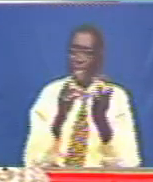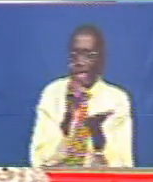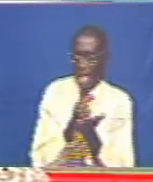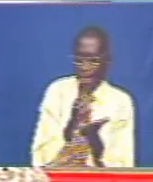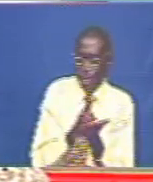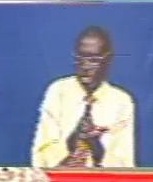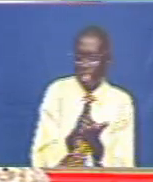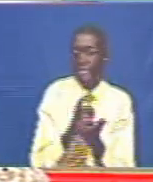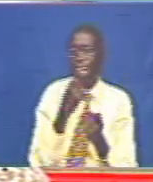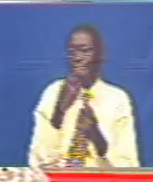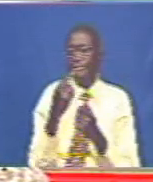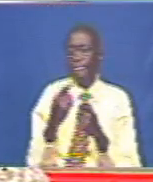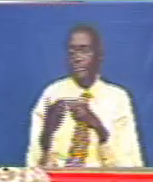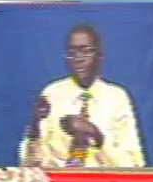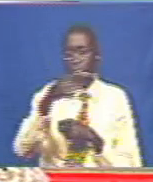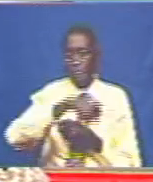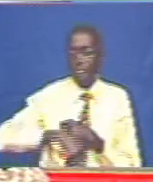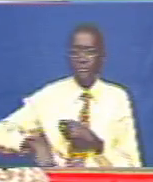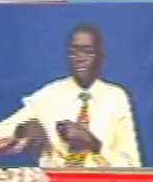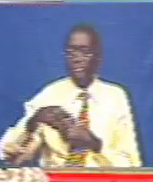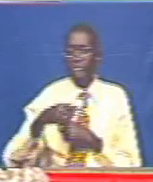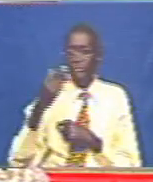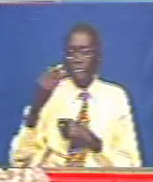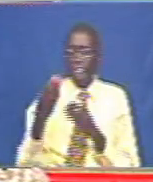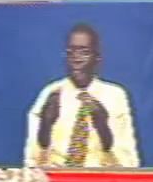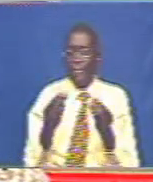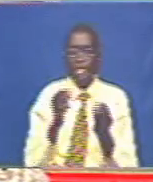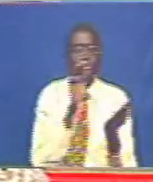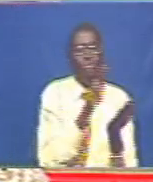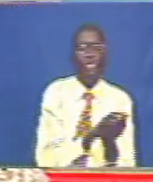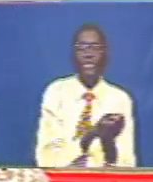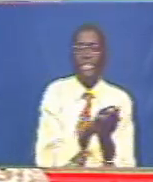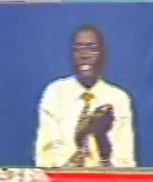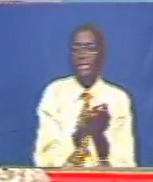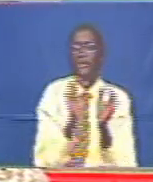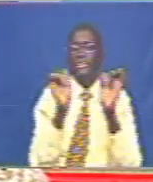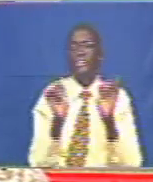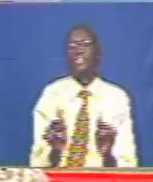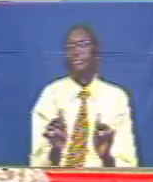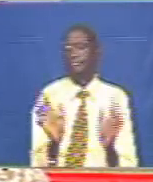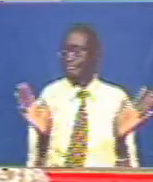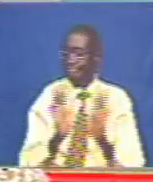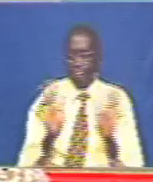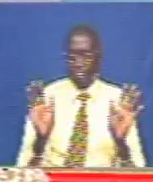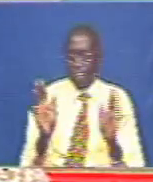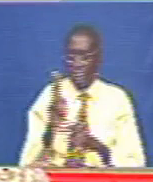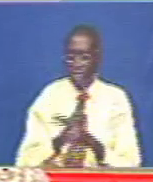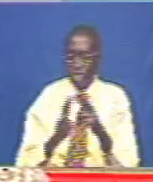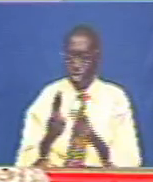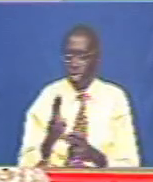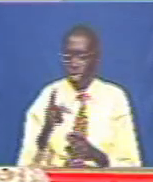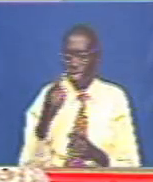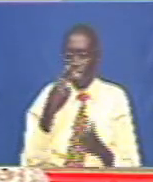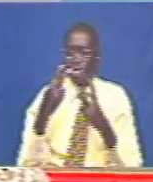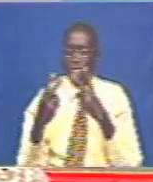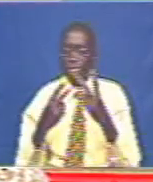mobilines, most of us tend to think it's money put in an account and lying idle there. No, we make use of the money, mm, and that's why you see